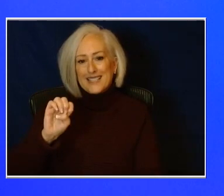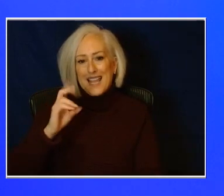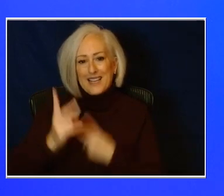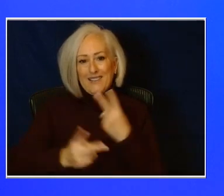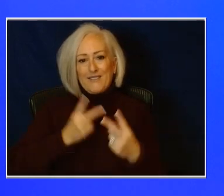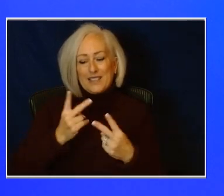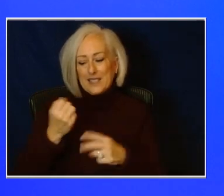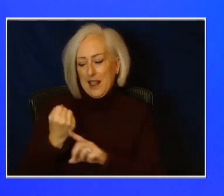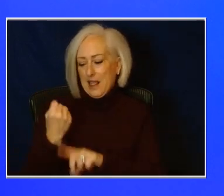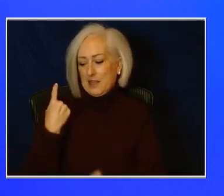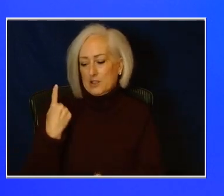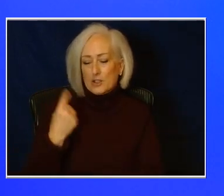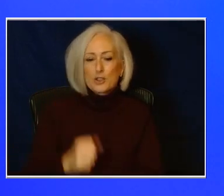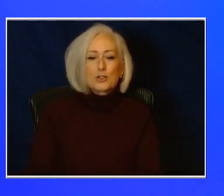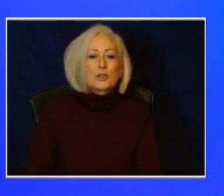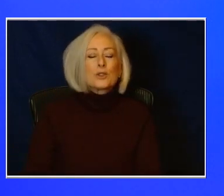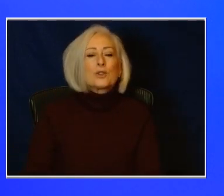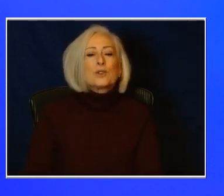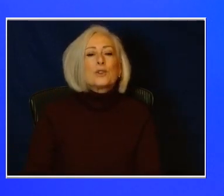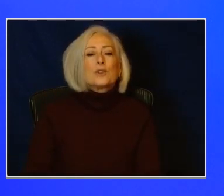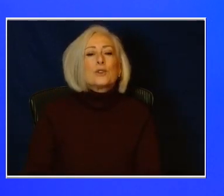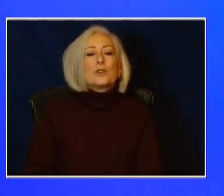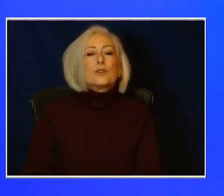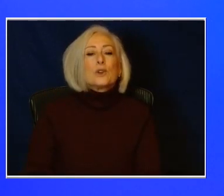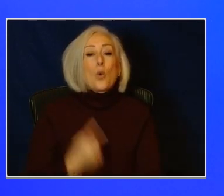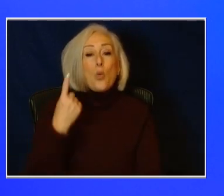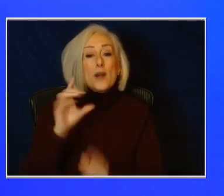And I'll give just one example, and that's